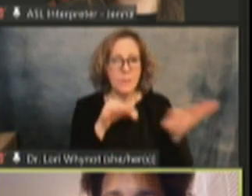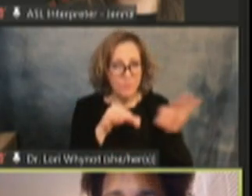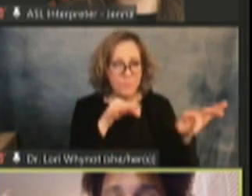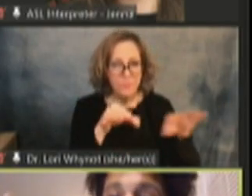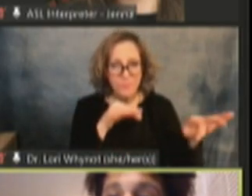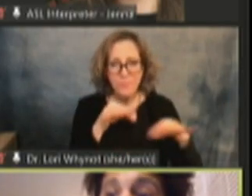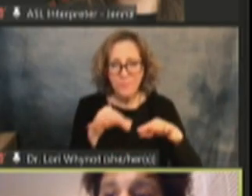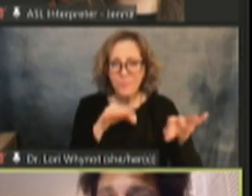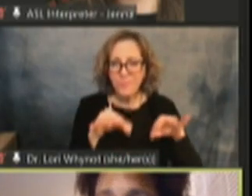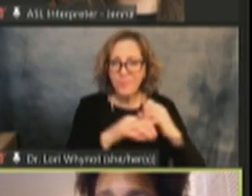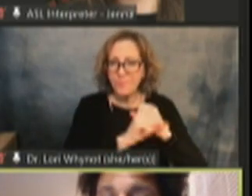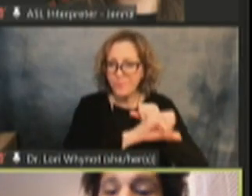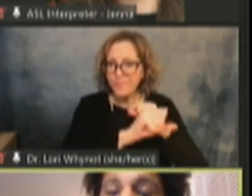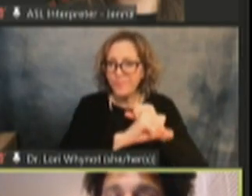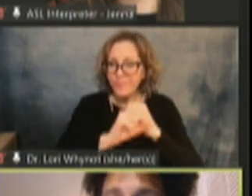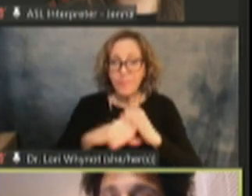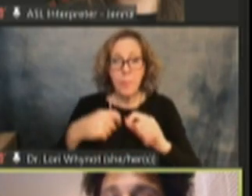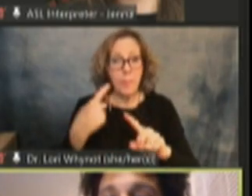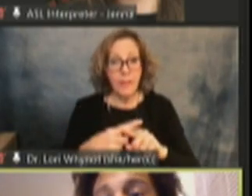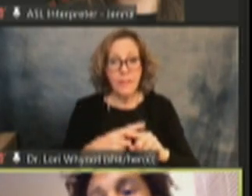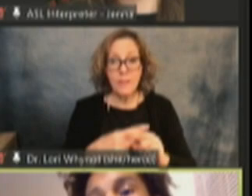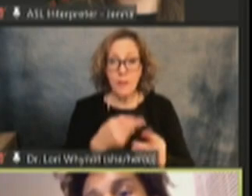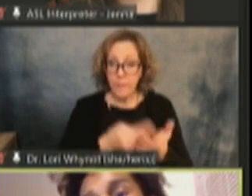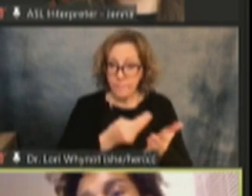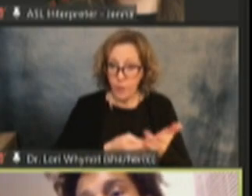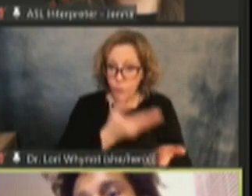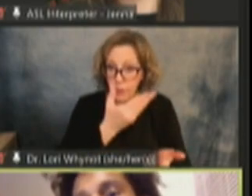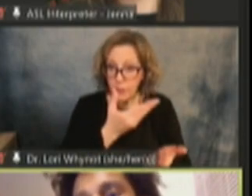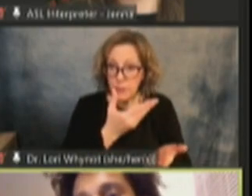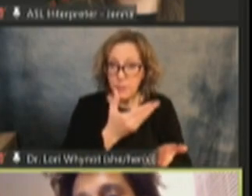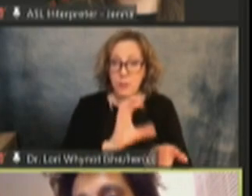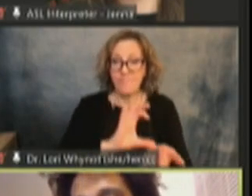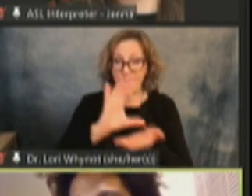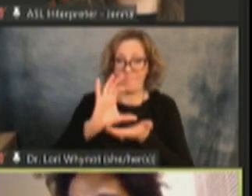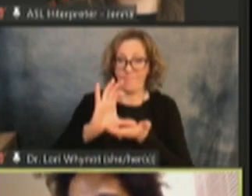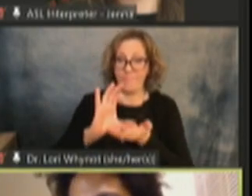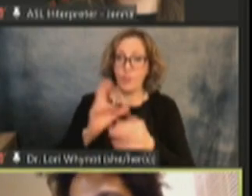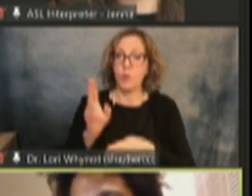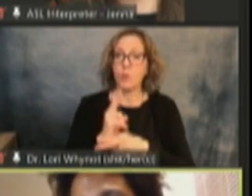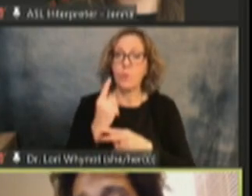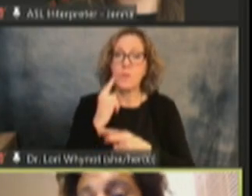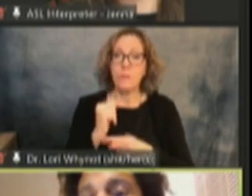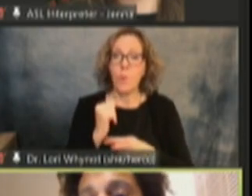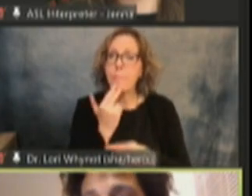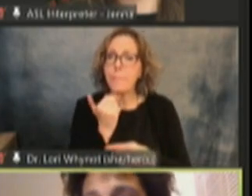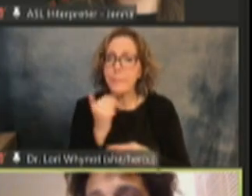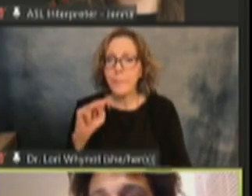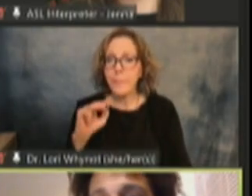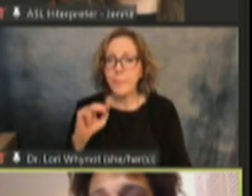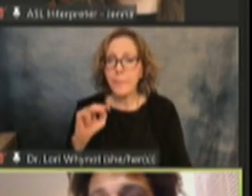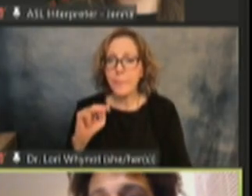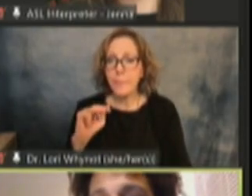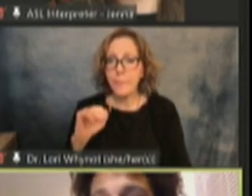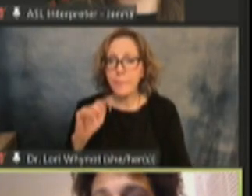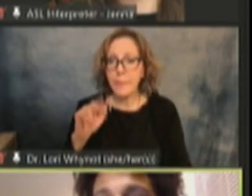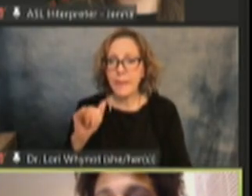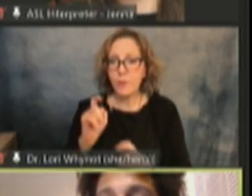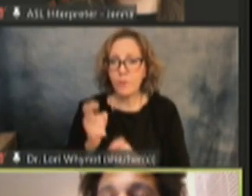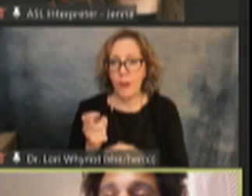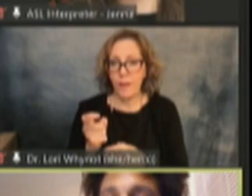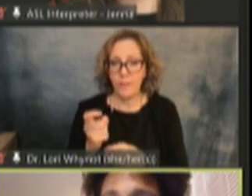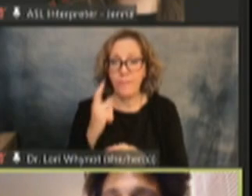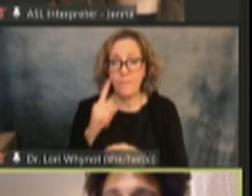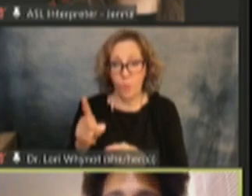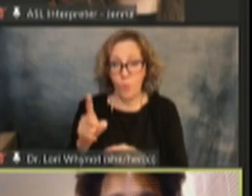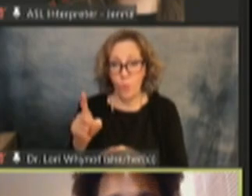the funds that we've raised, and we turn them into mini grants so that these could go to immigrant serving organizations, and